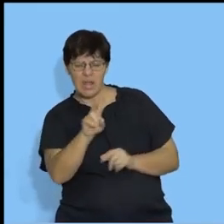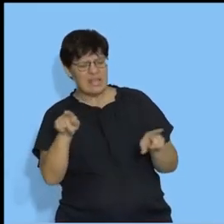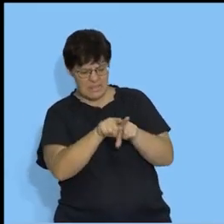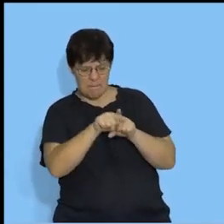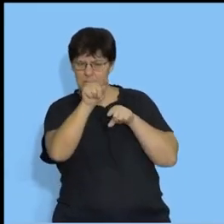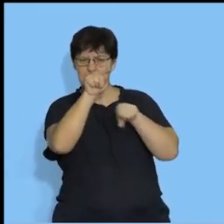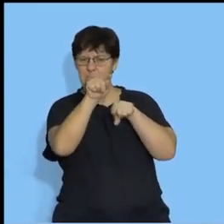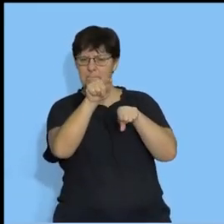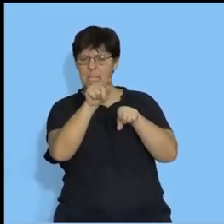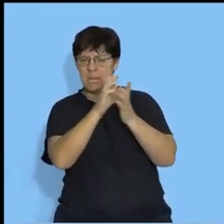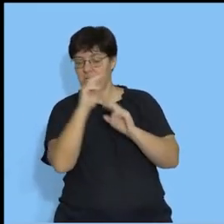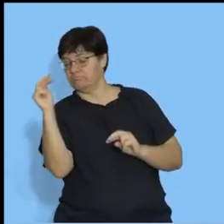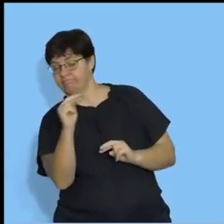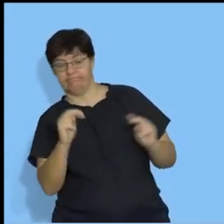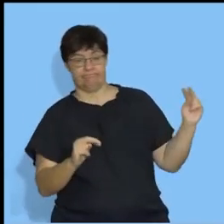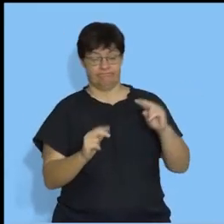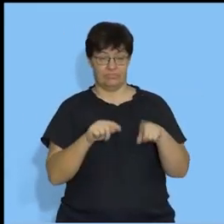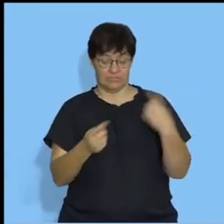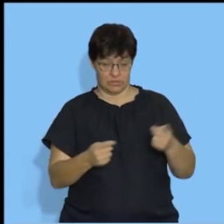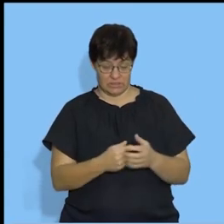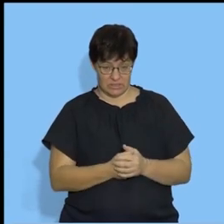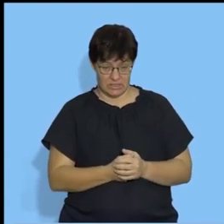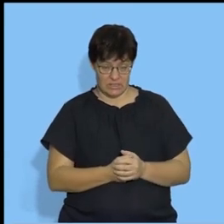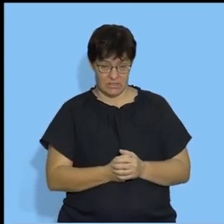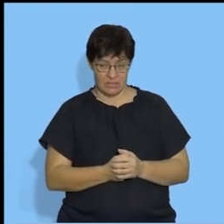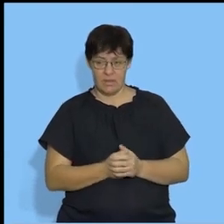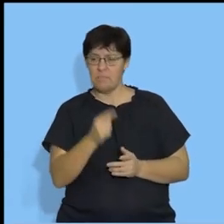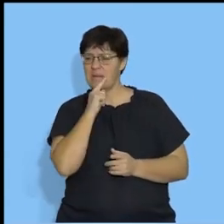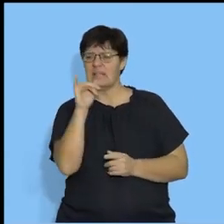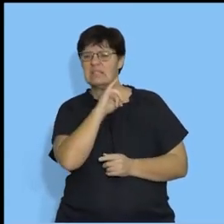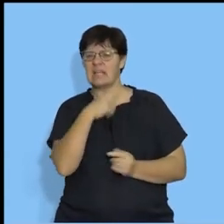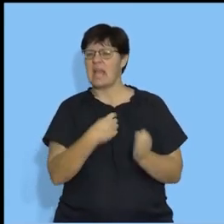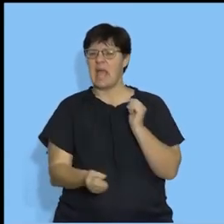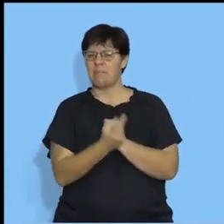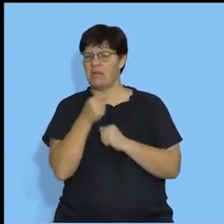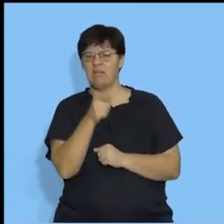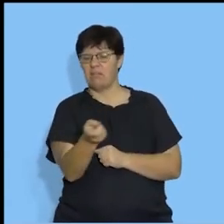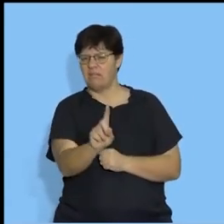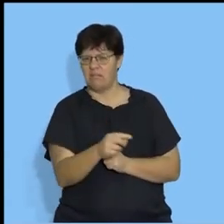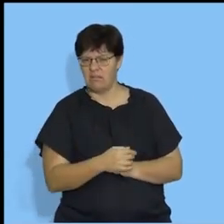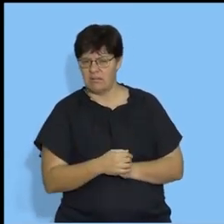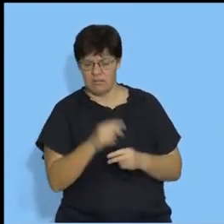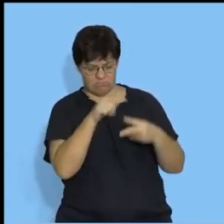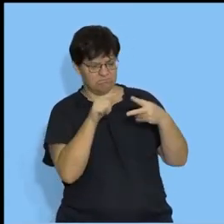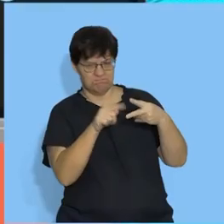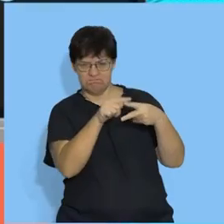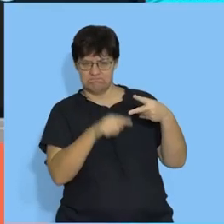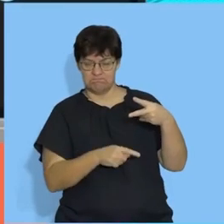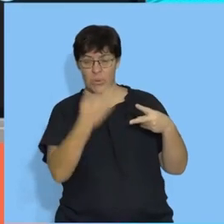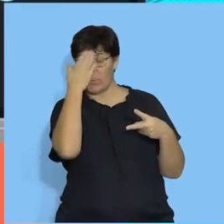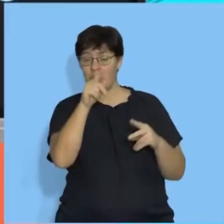reactions. Now the question is, what happens to zinc in the 2 reactions? By now, what is it that we know? We know that